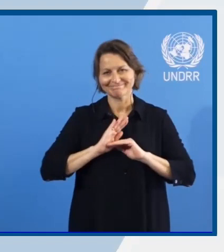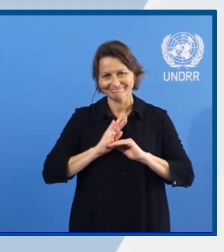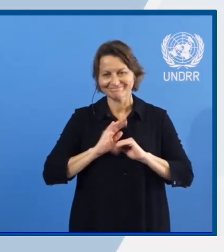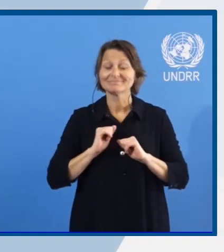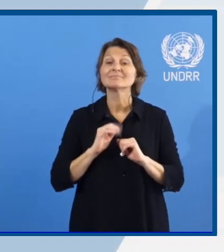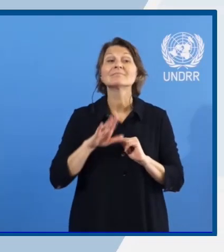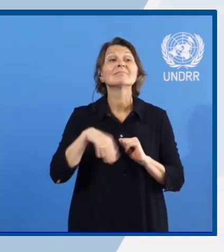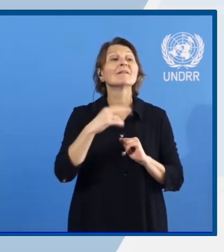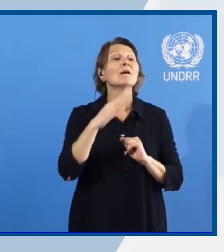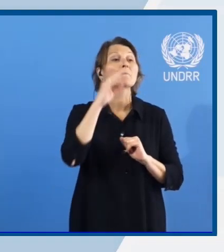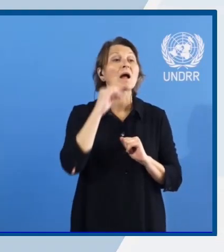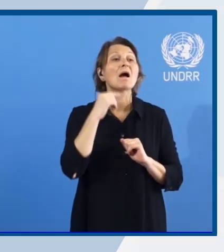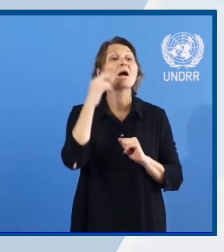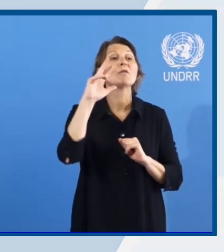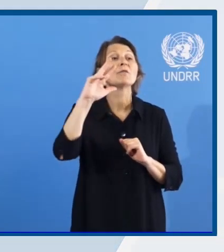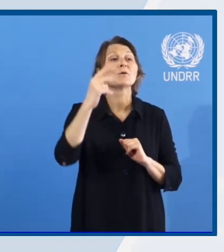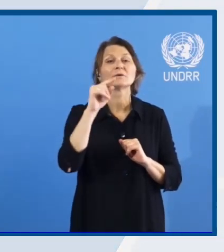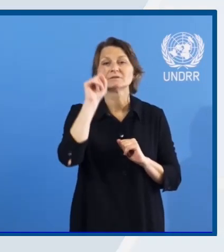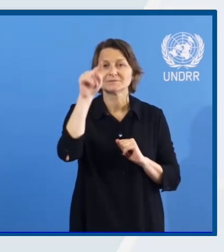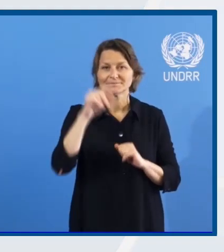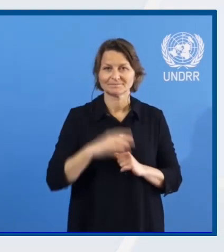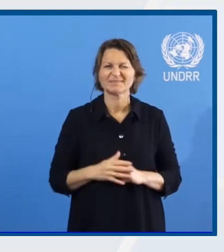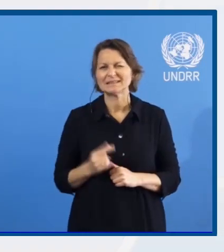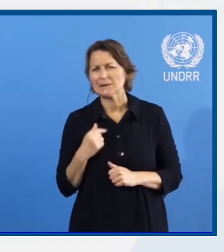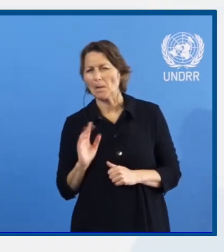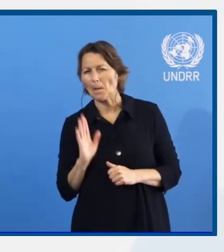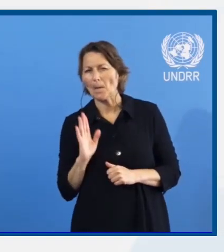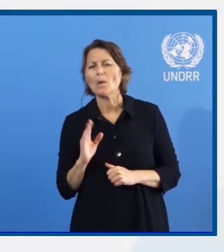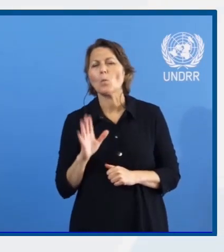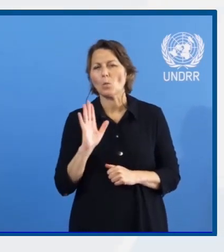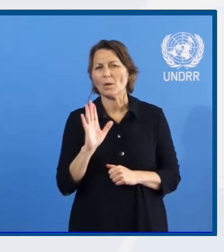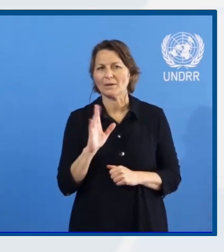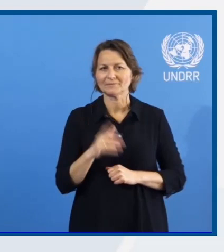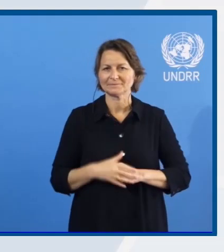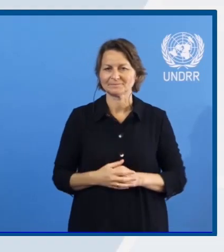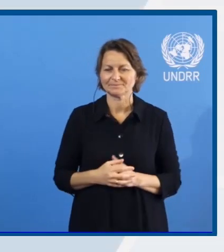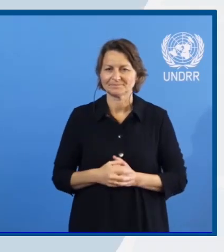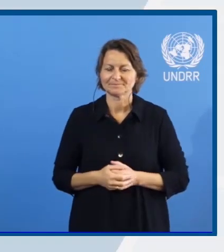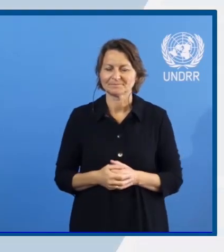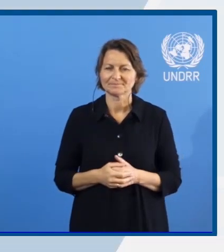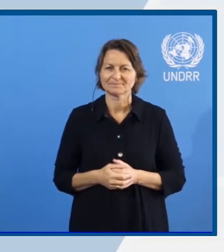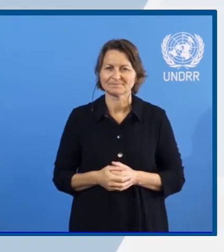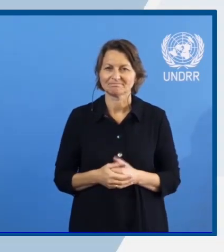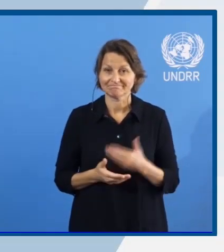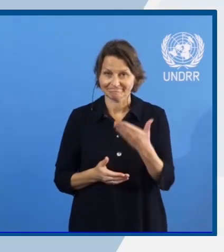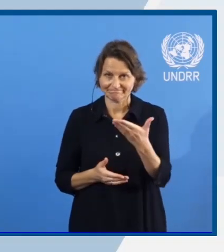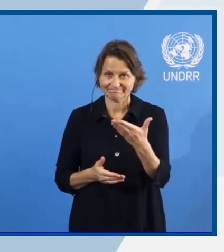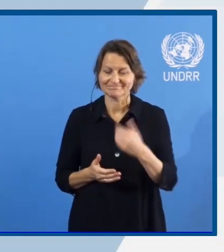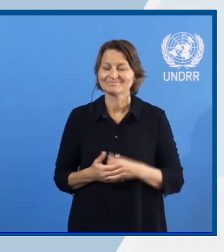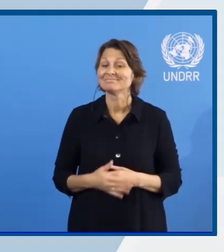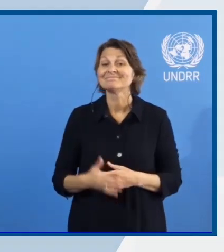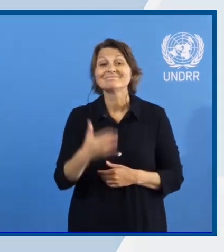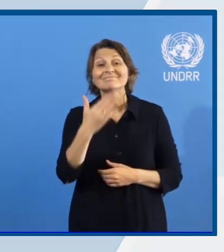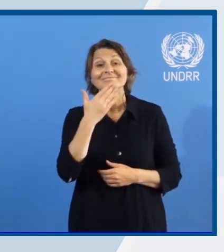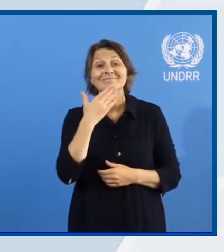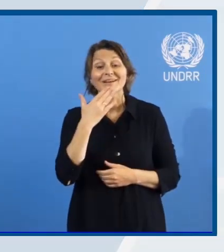rows down who's going to come in third. I've sort of seen your hands, but we'll get to a second round of questions. Thank you. Go ahead. Well, thank you for this